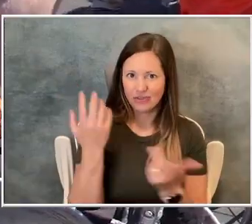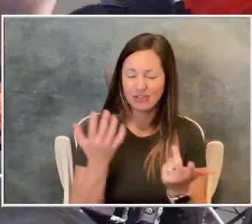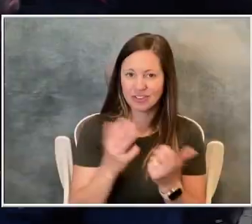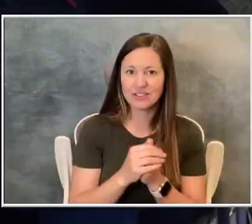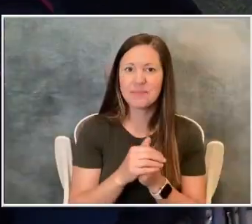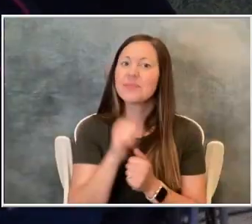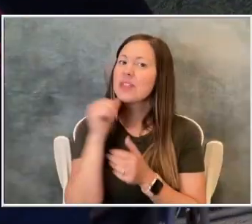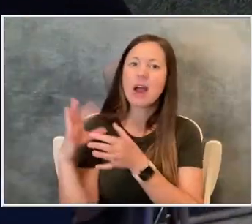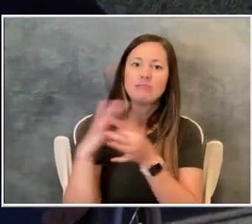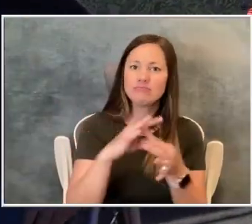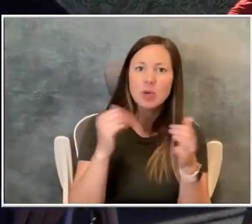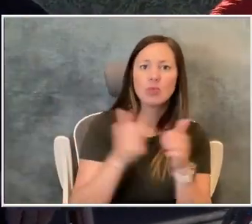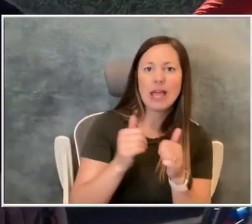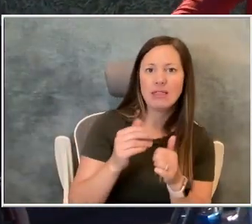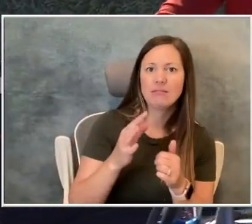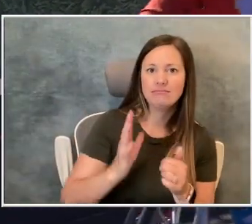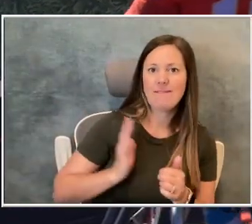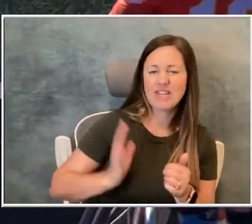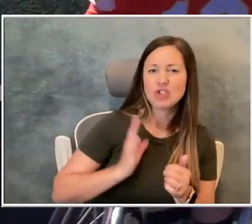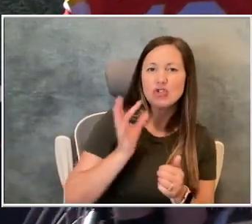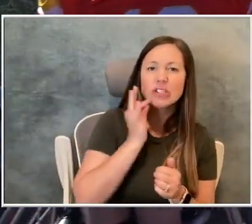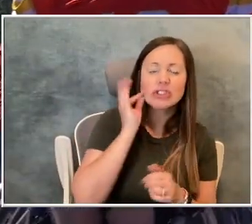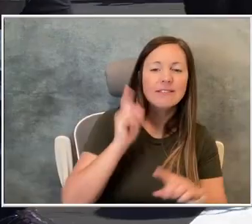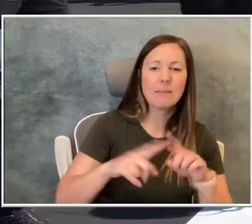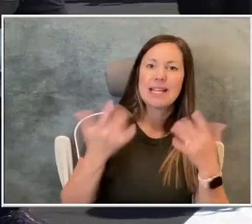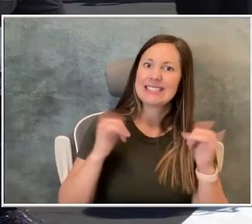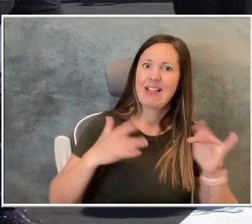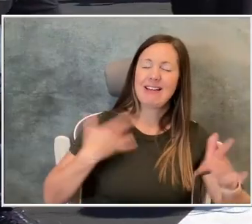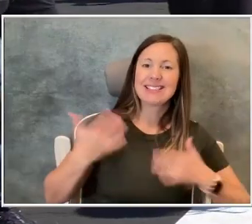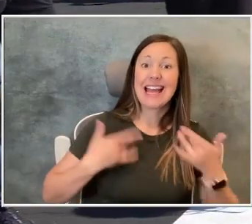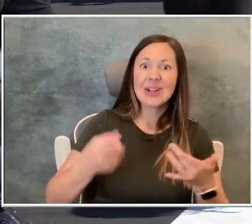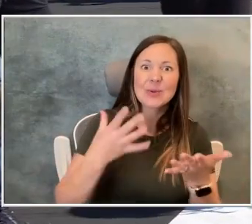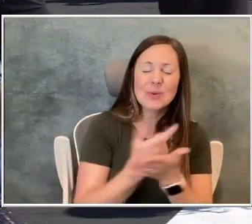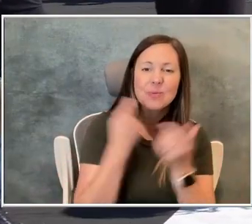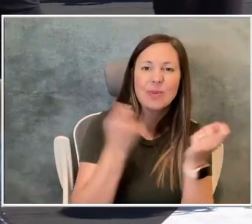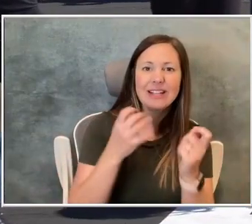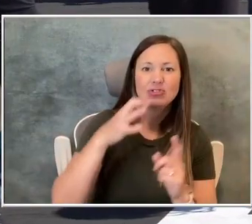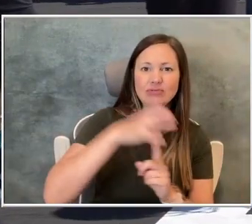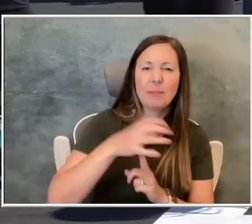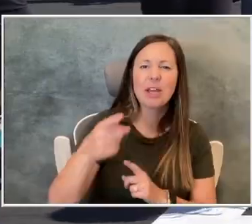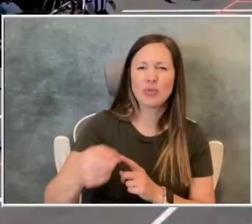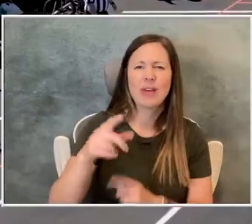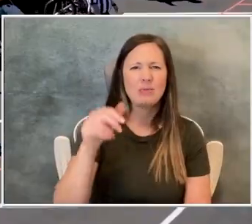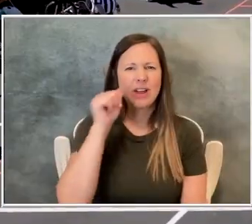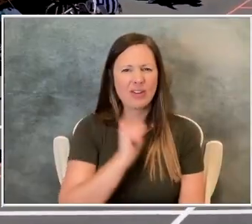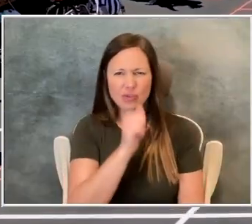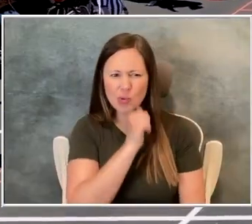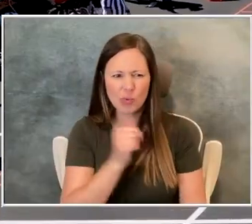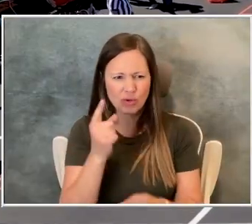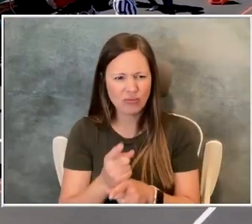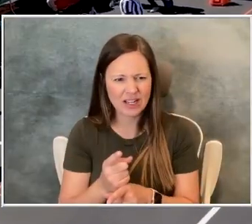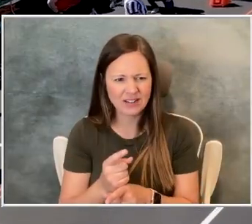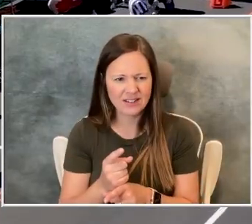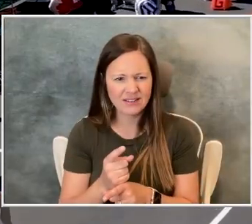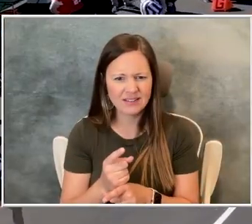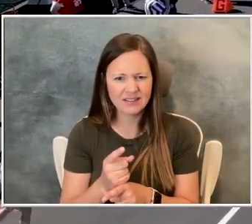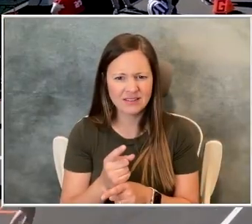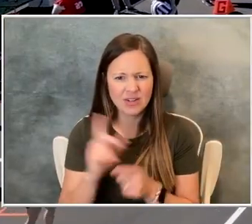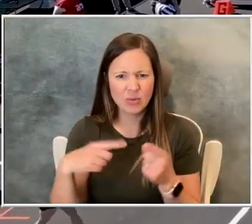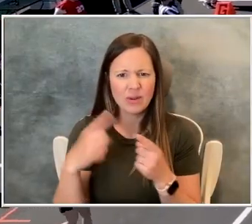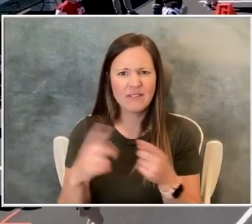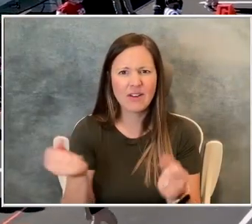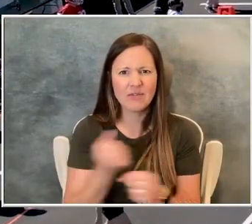but still just as exciting. You guys actually won the championship. You guys were in Arizona, right? At the time this all happened? Correct, yeah.